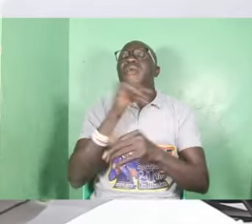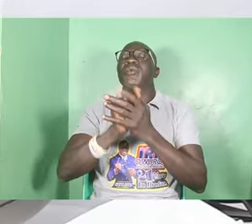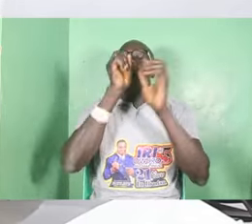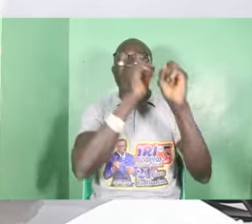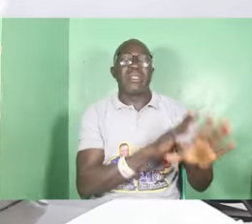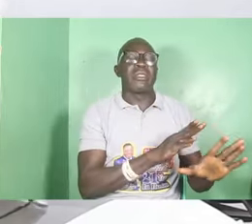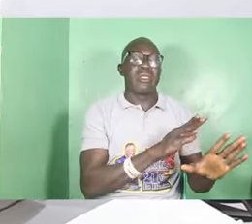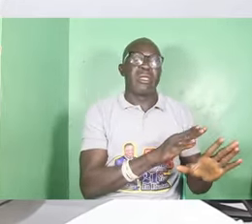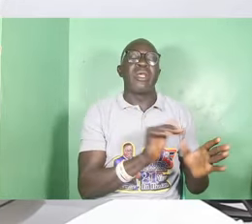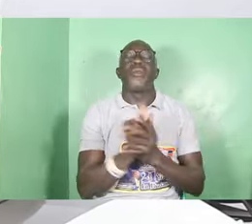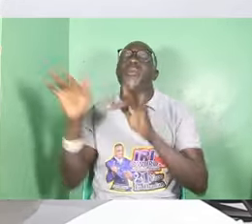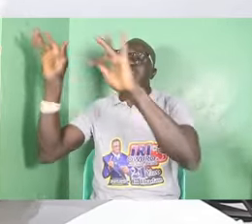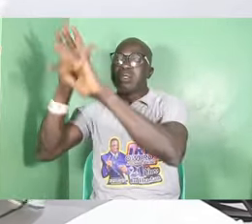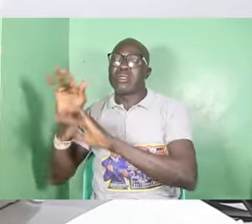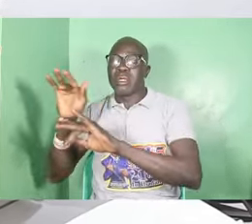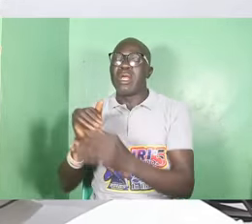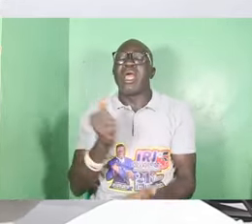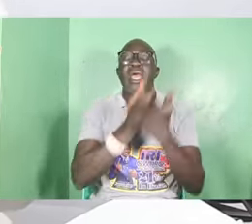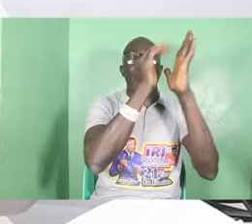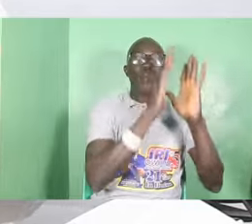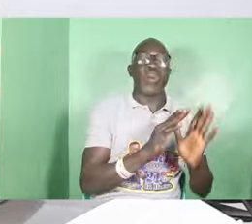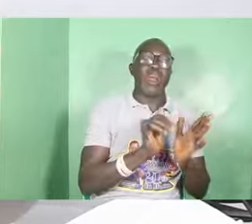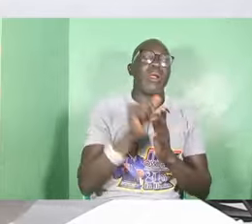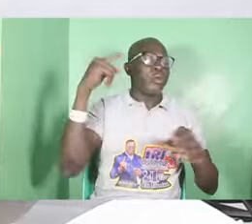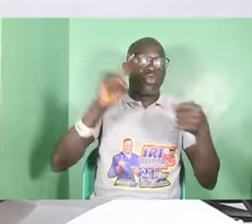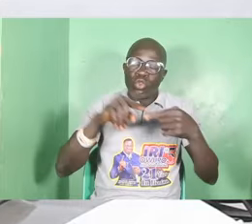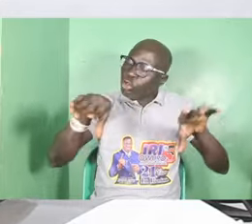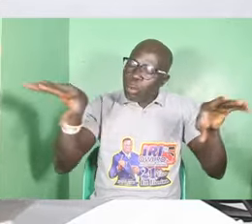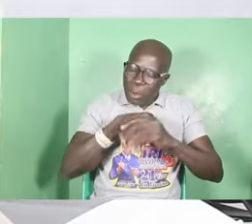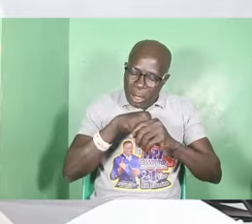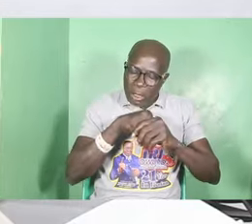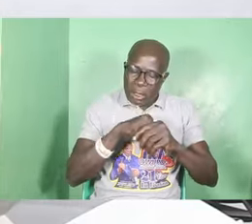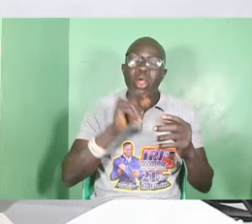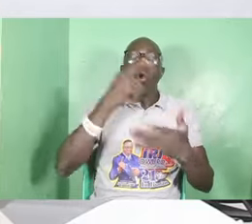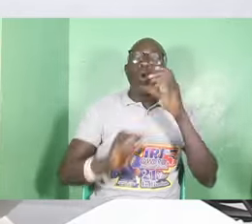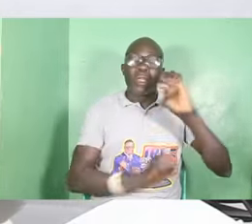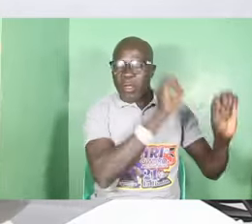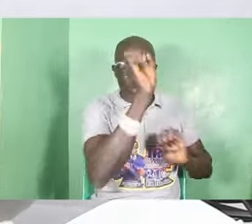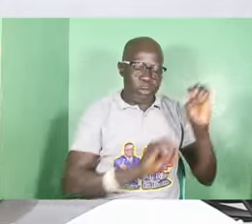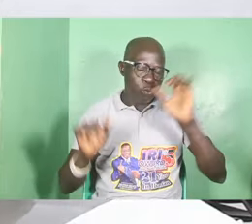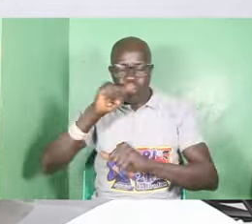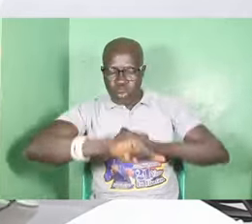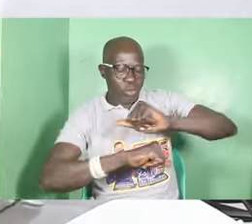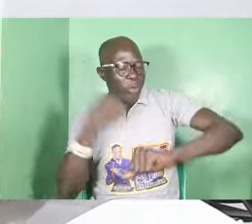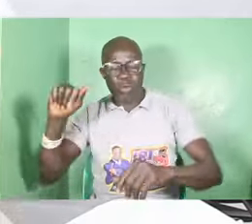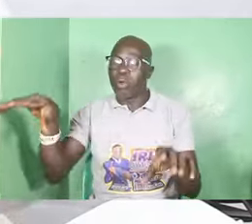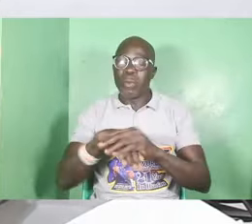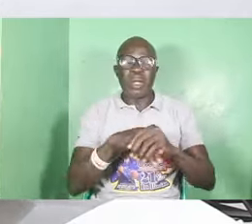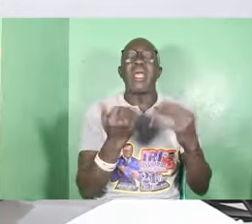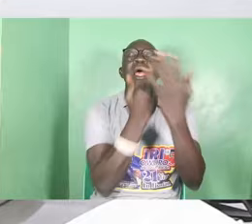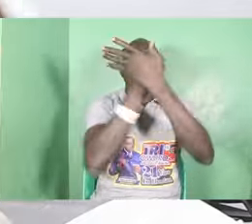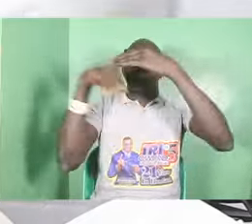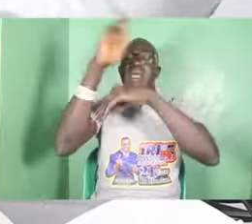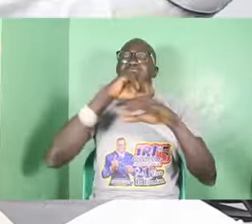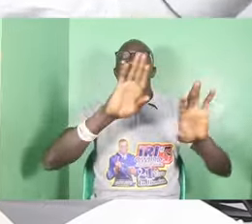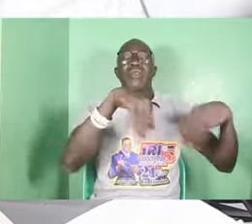kan. We are blessing. Anu. Mercy. Iranlowo. Si igbe yawo re. Your marriage. Ohun to n lepa fun igbe yawo. For she for this marriage. Ohun yo die